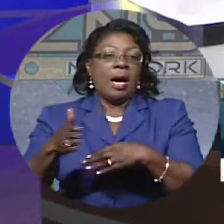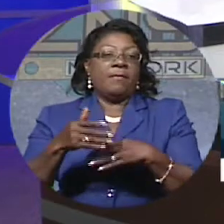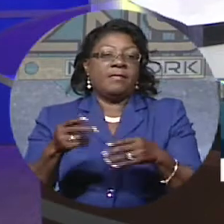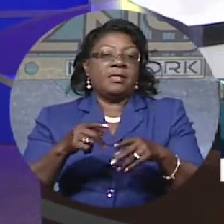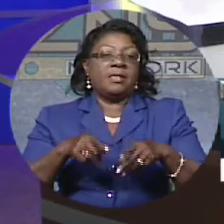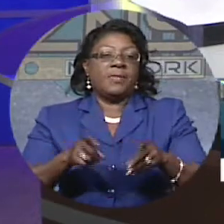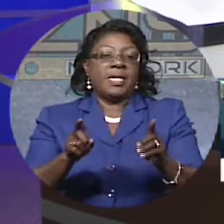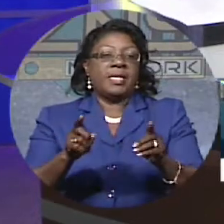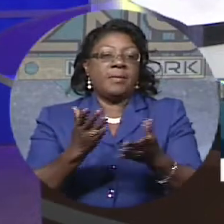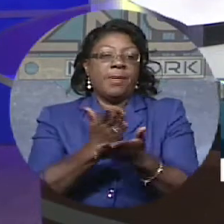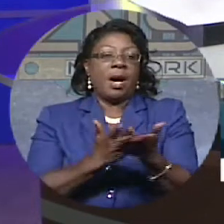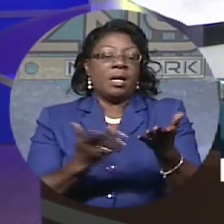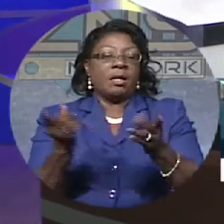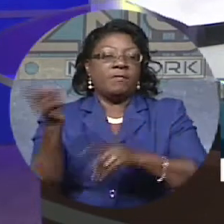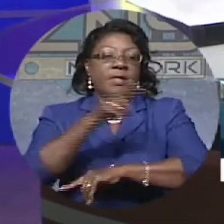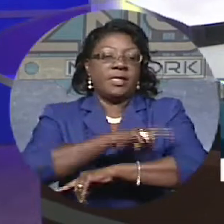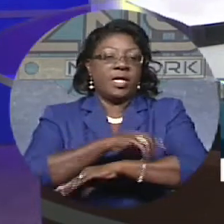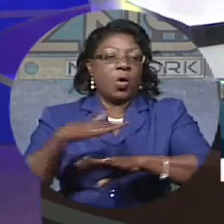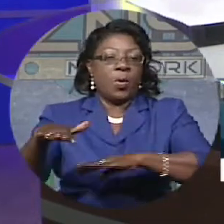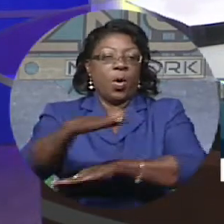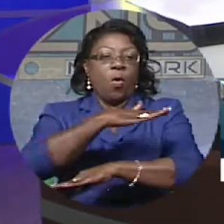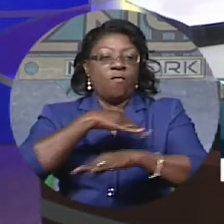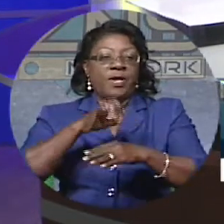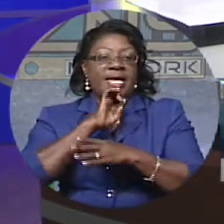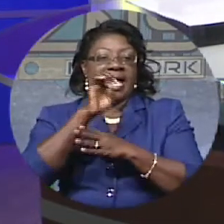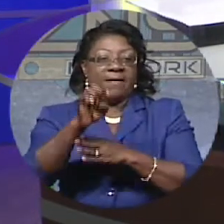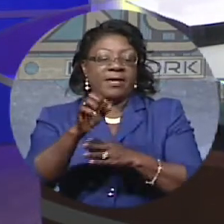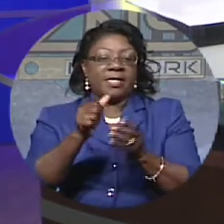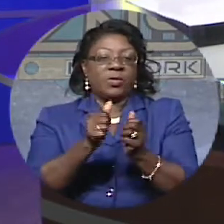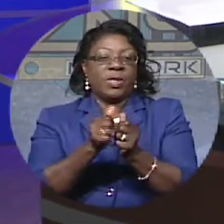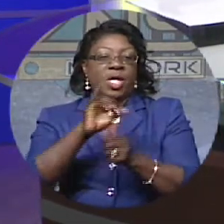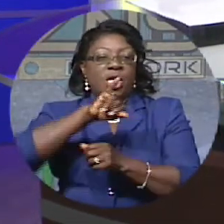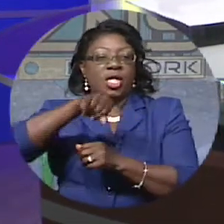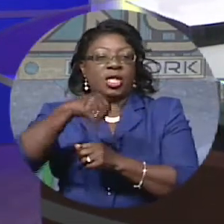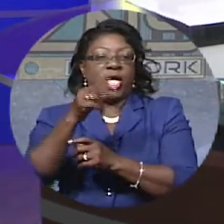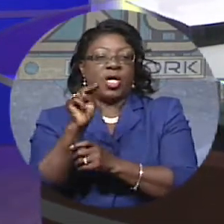ZNS Network presents The Bahamas Tonight.